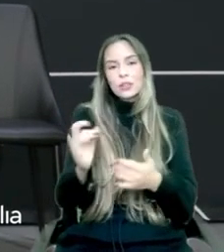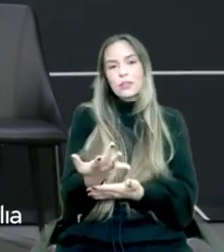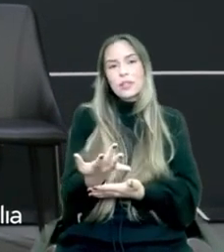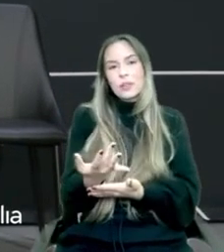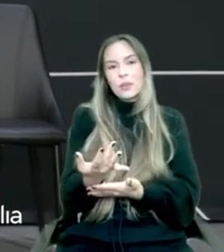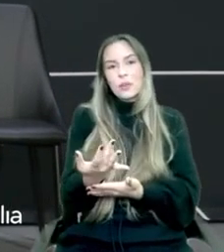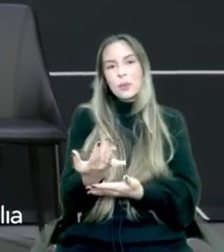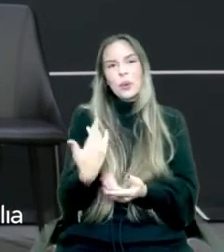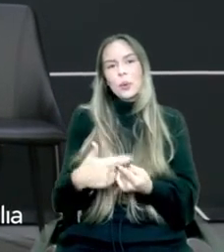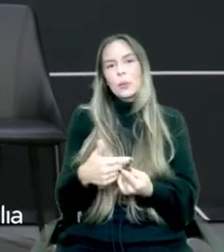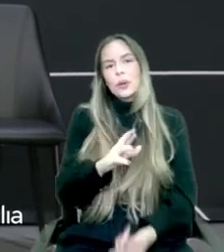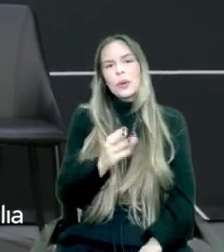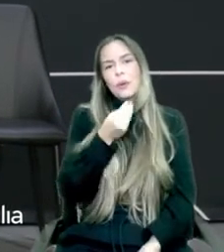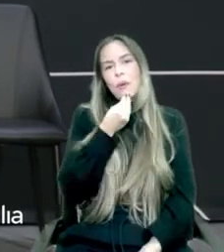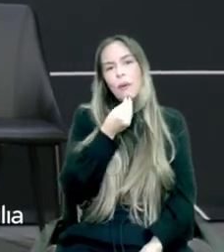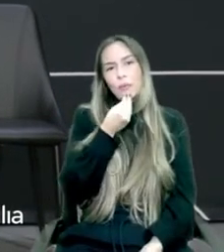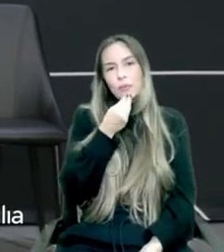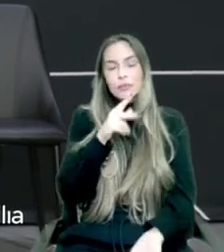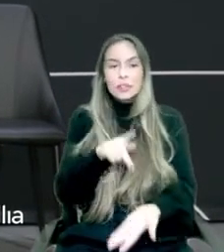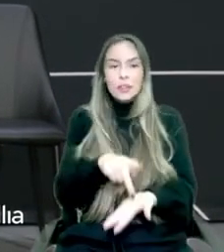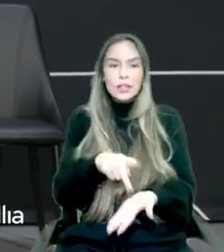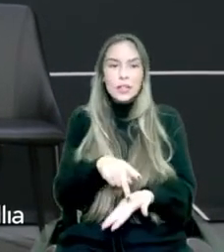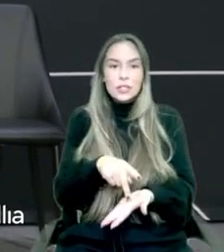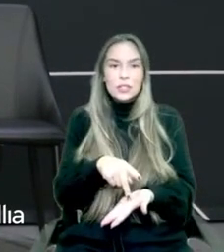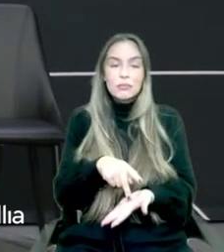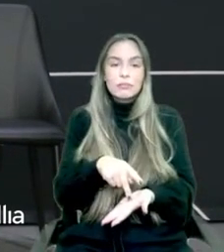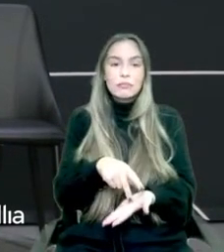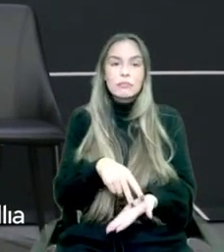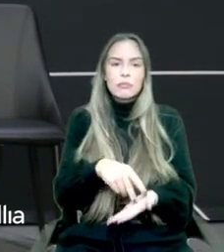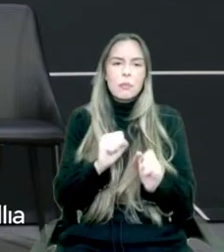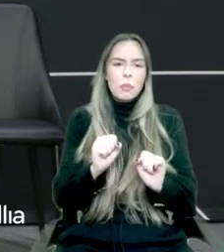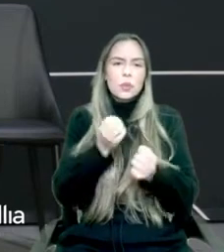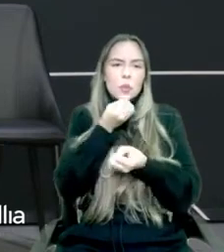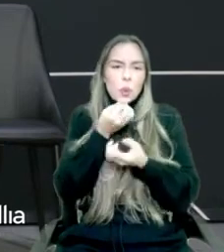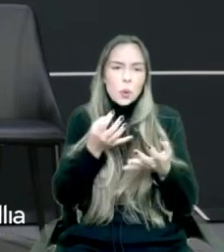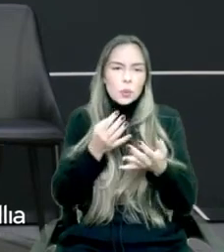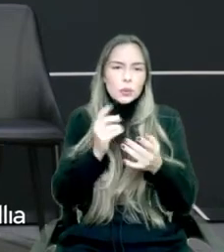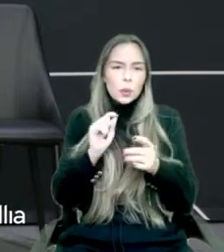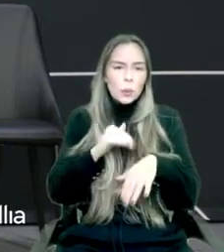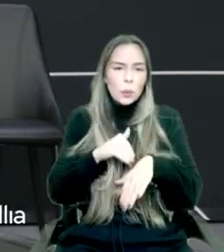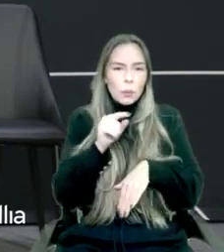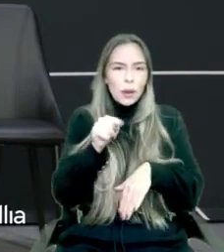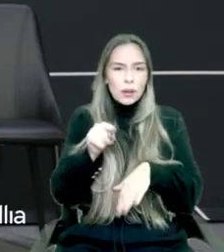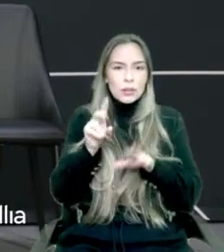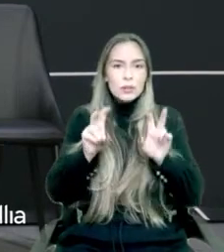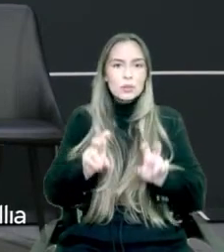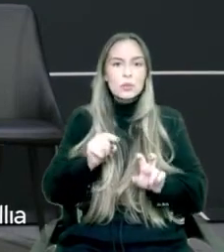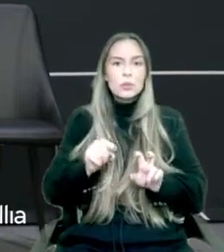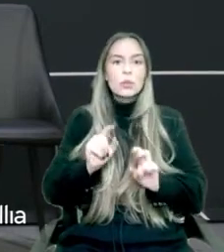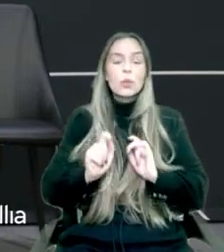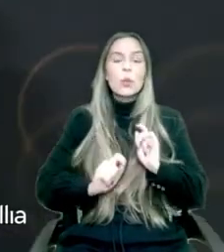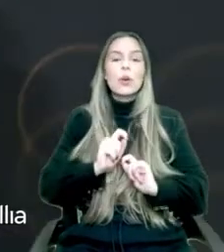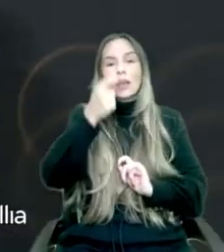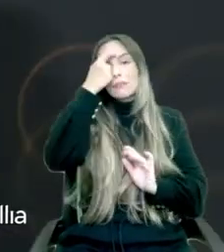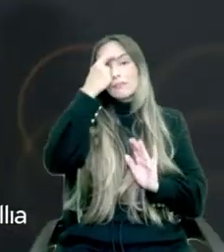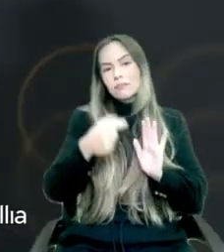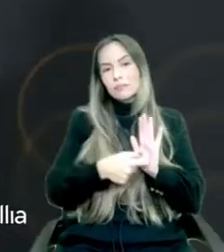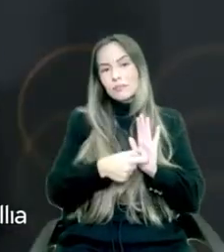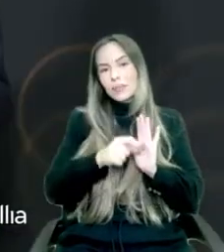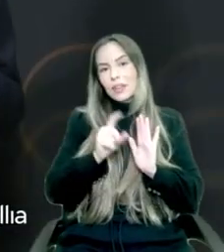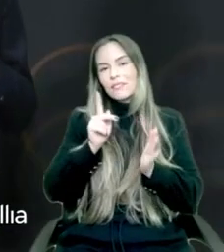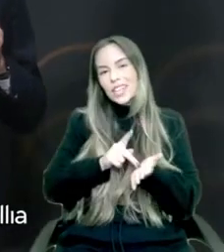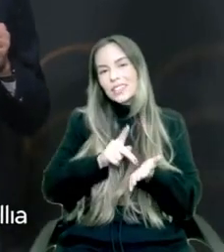obvious, actually. But let me talk a little bit more first about what AI really is. Number